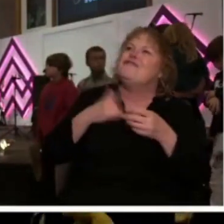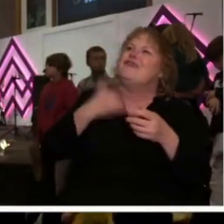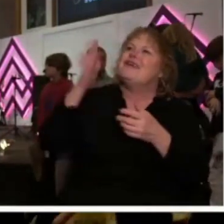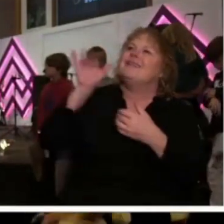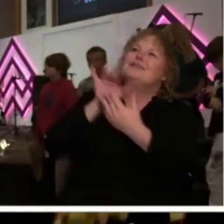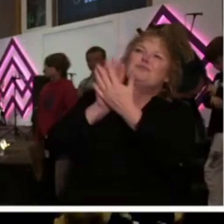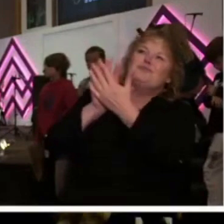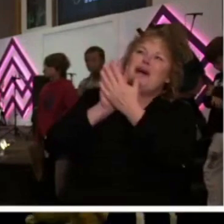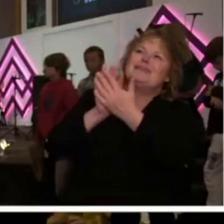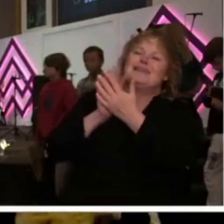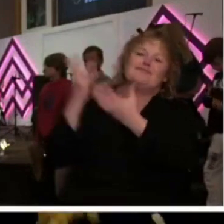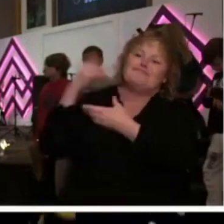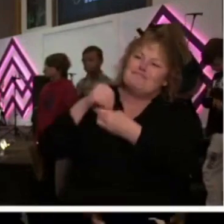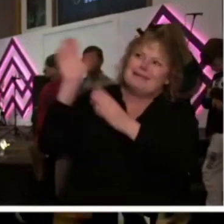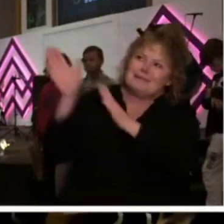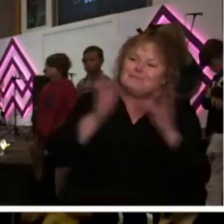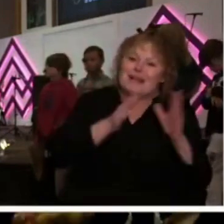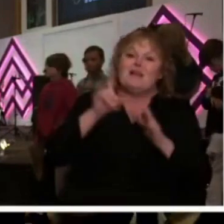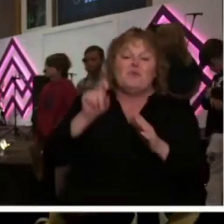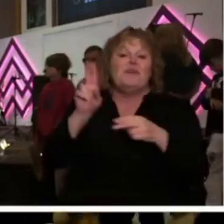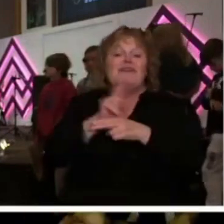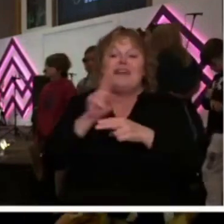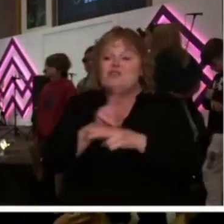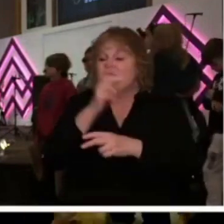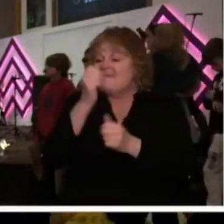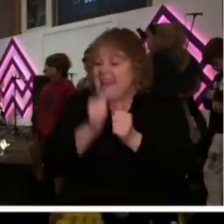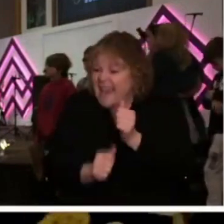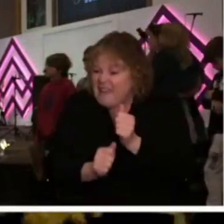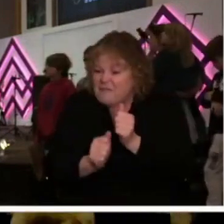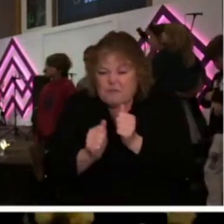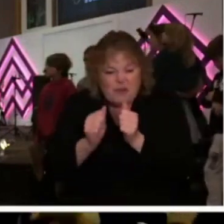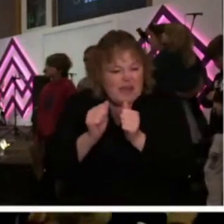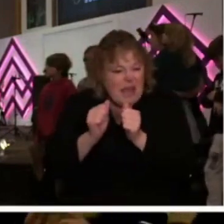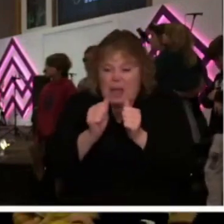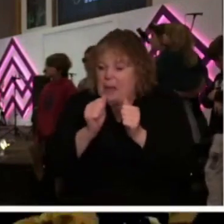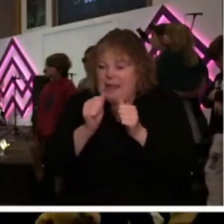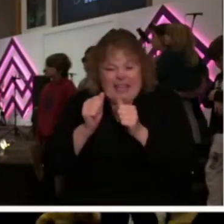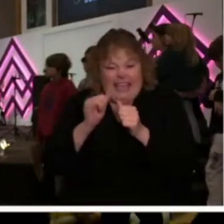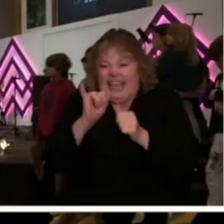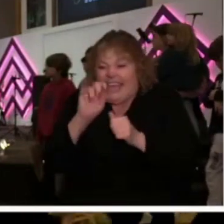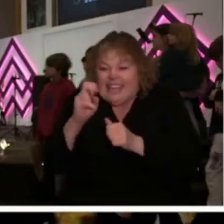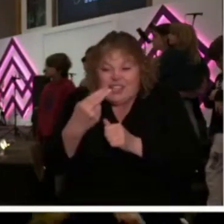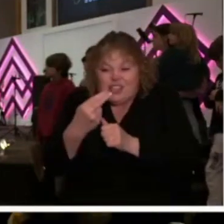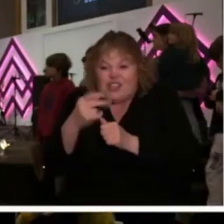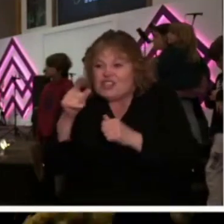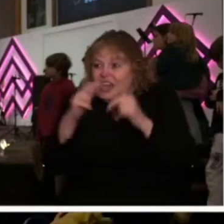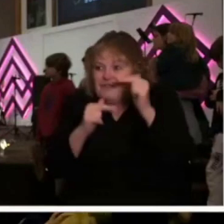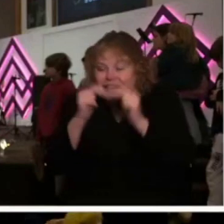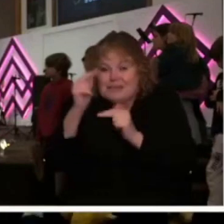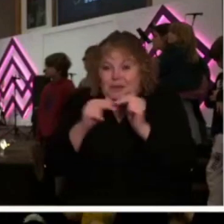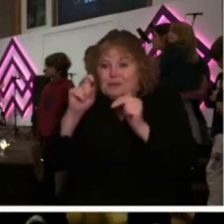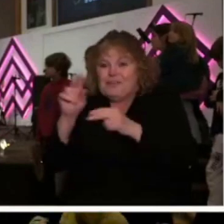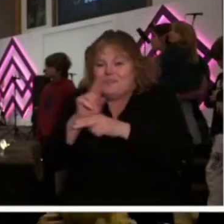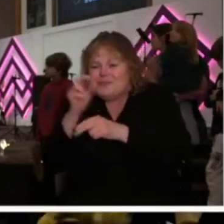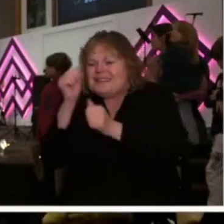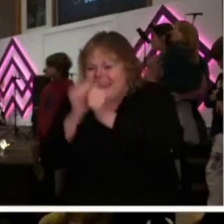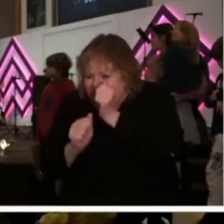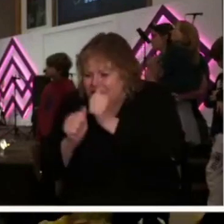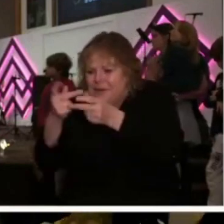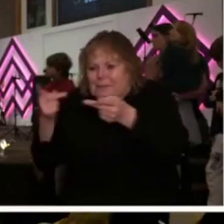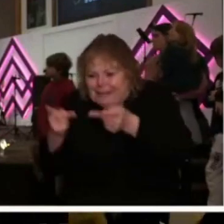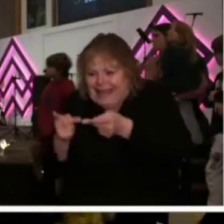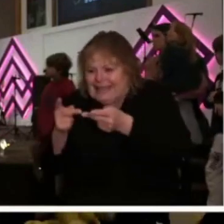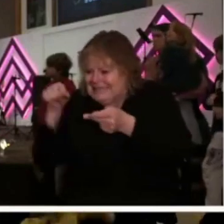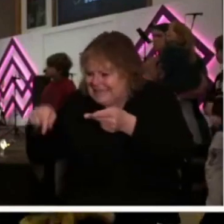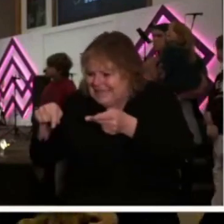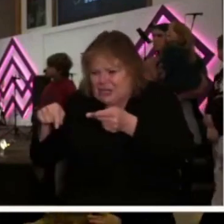plan. We've had to use every single corner of this building and utilized every fathomable space